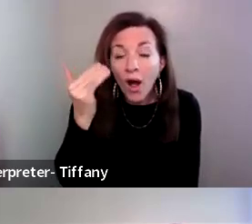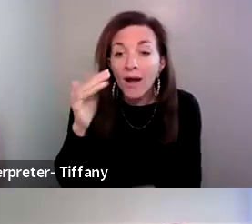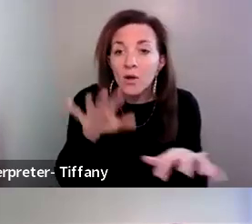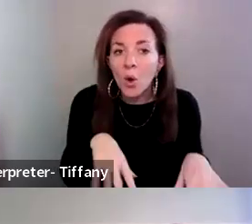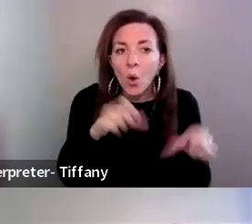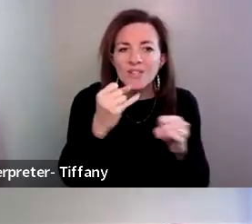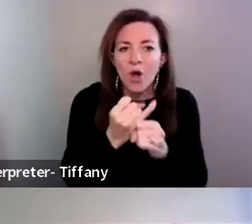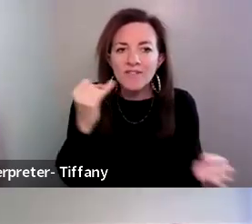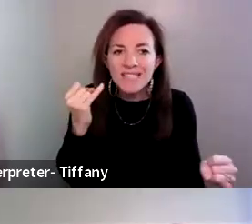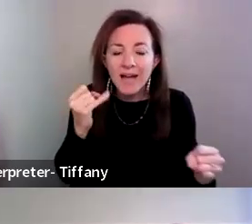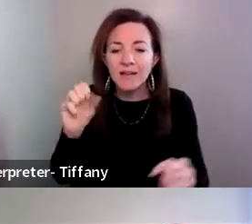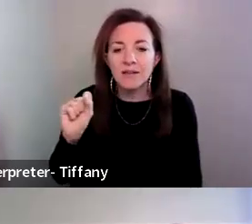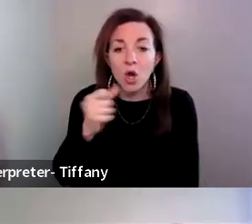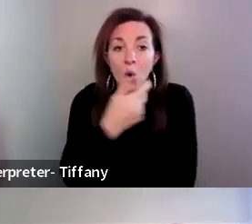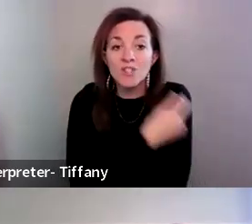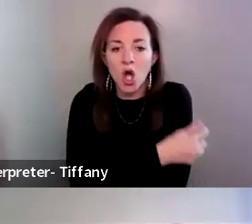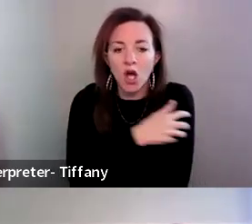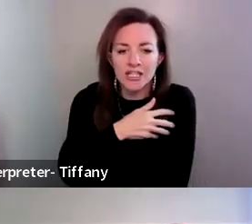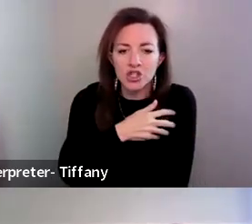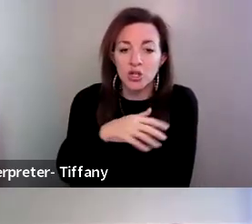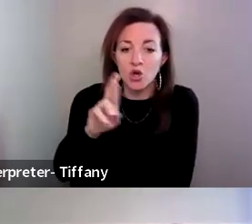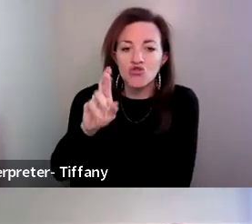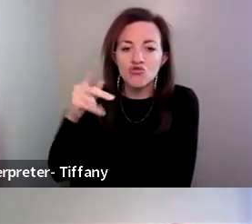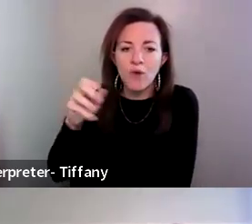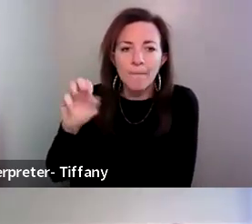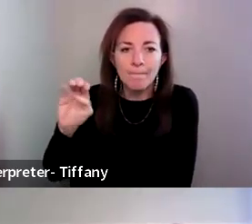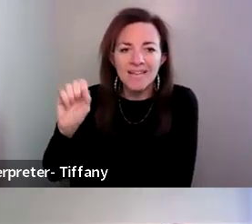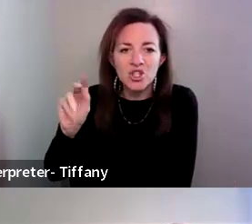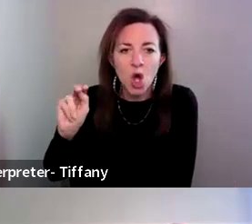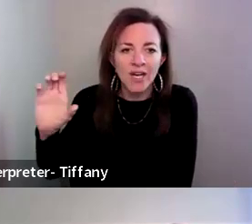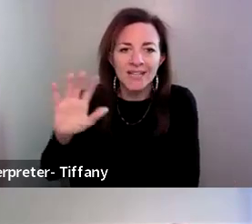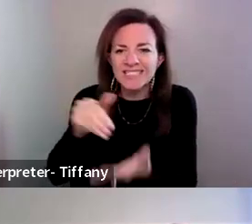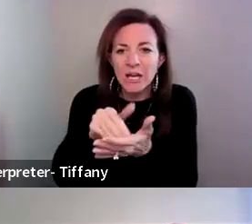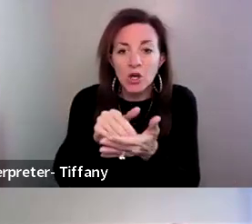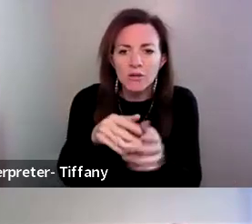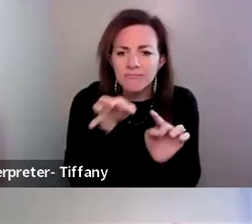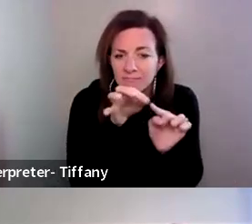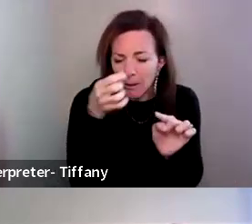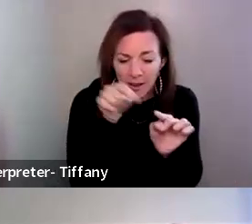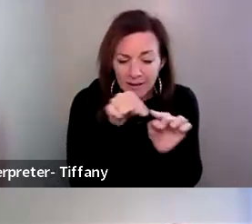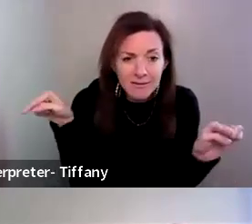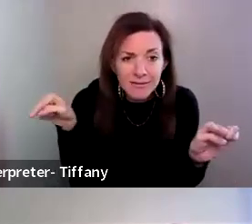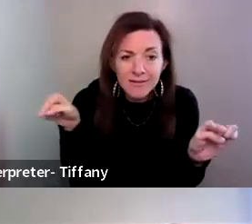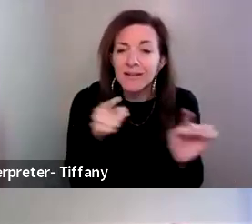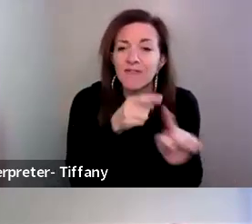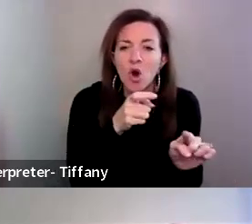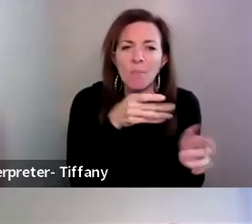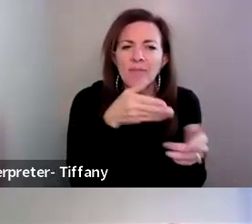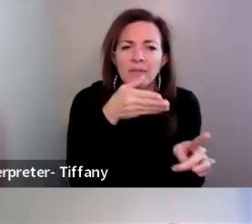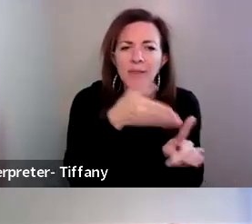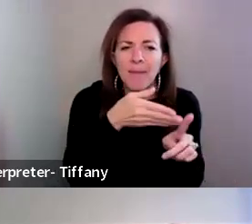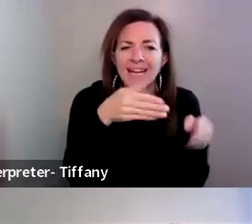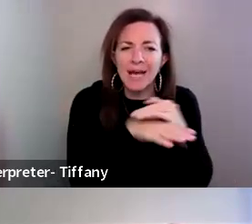hosting offsite at the Scottish Rite Masonic Center, which is located just down the street from the main entrance of the Sac State